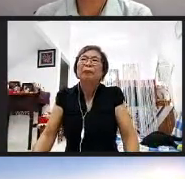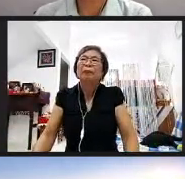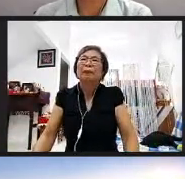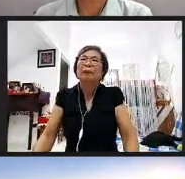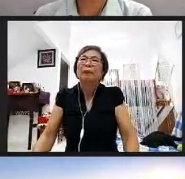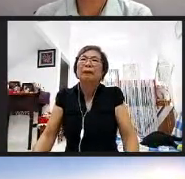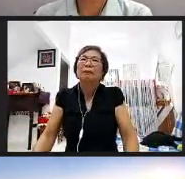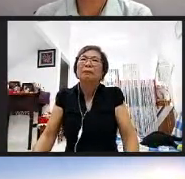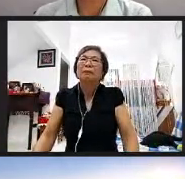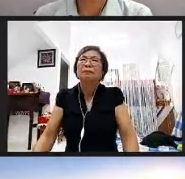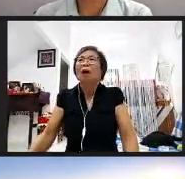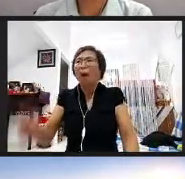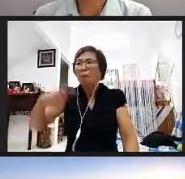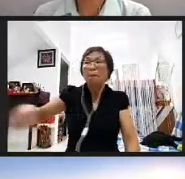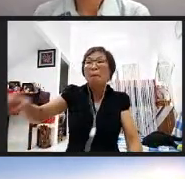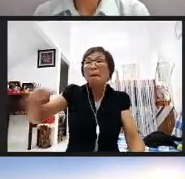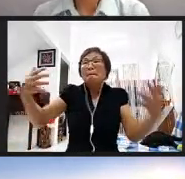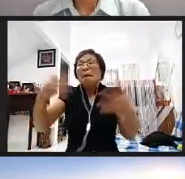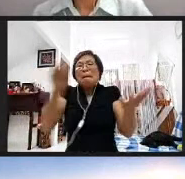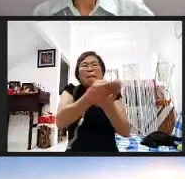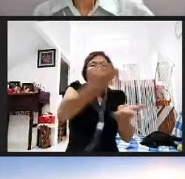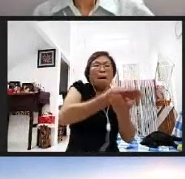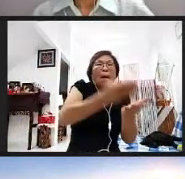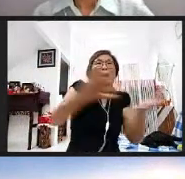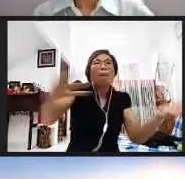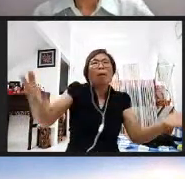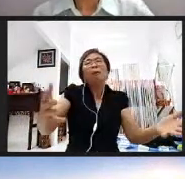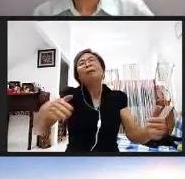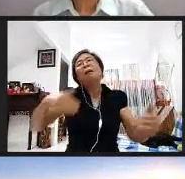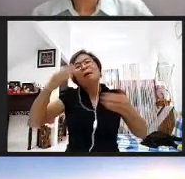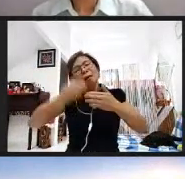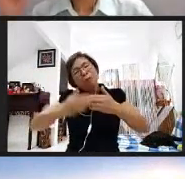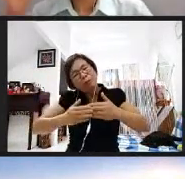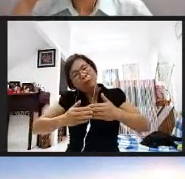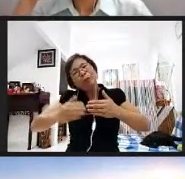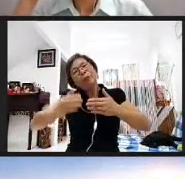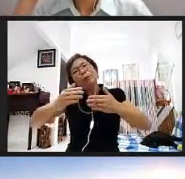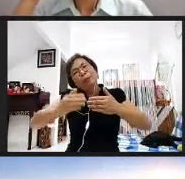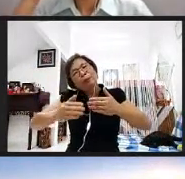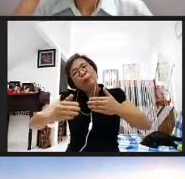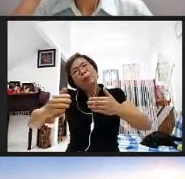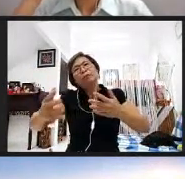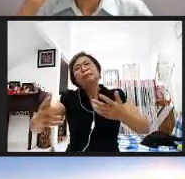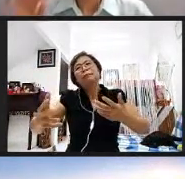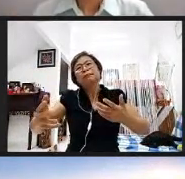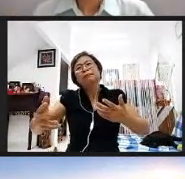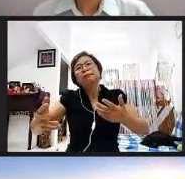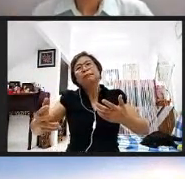overreact in that way. But over time, we should